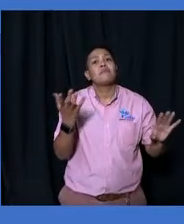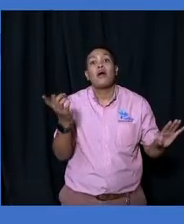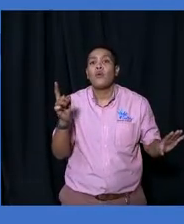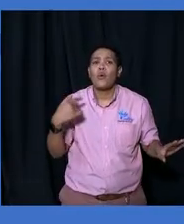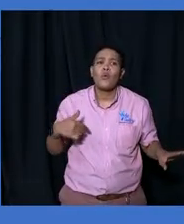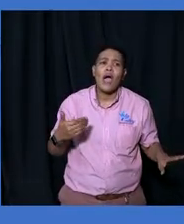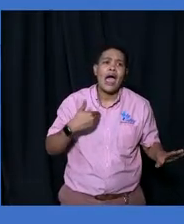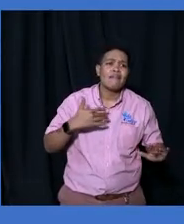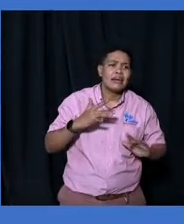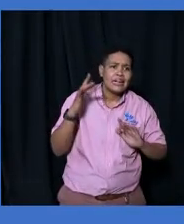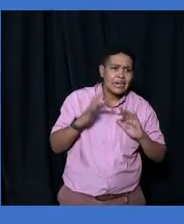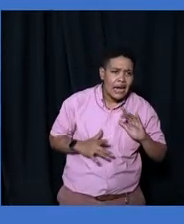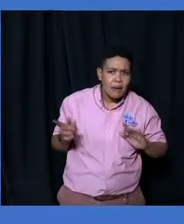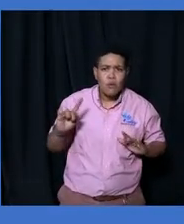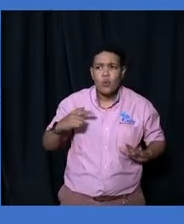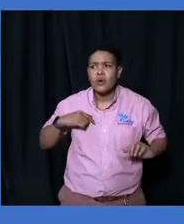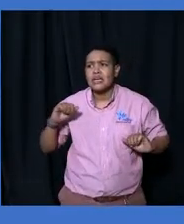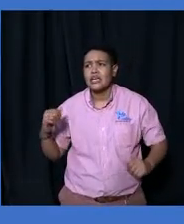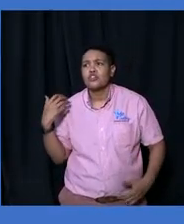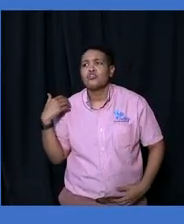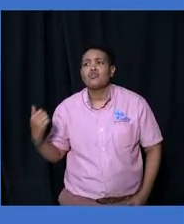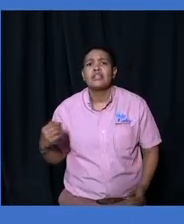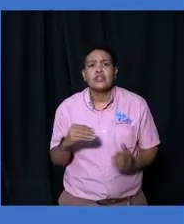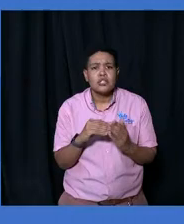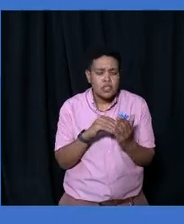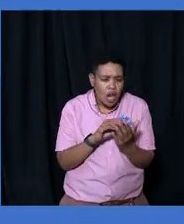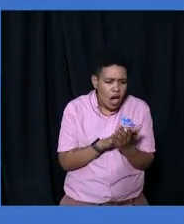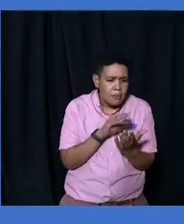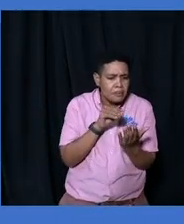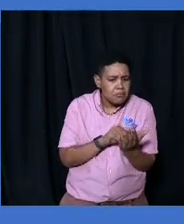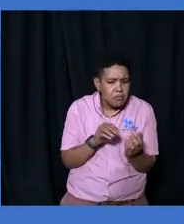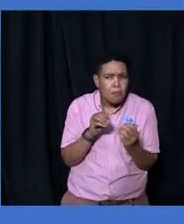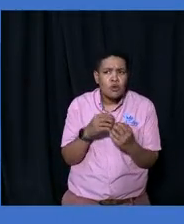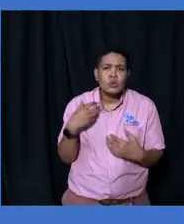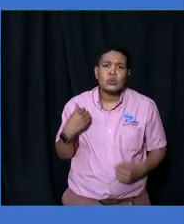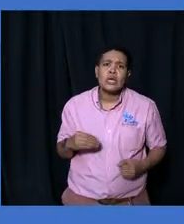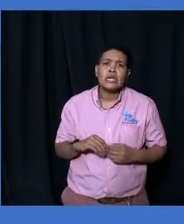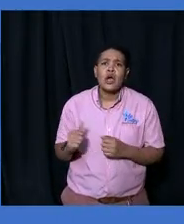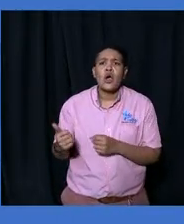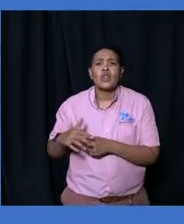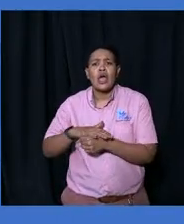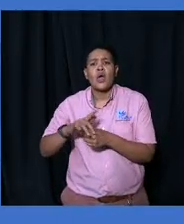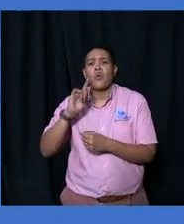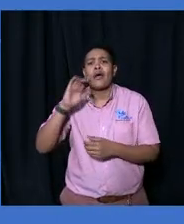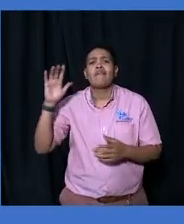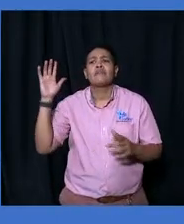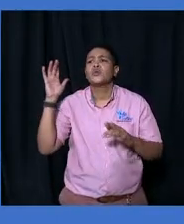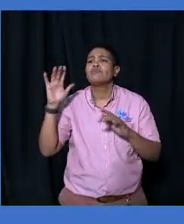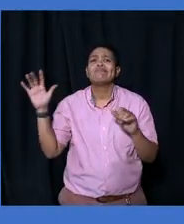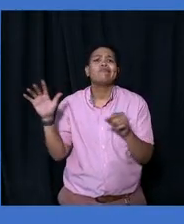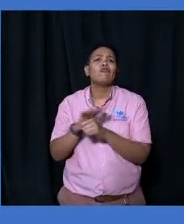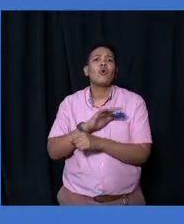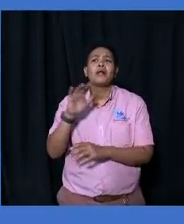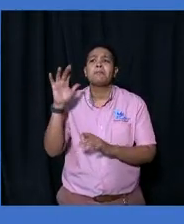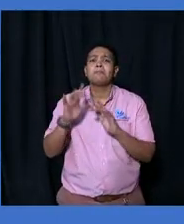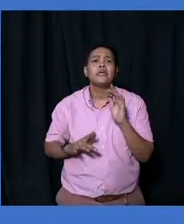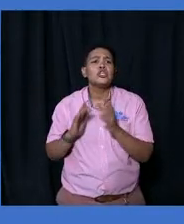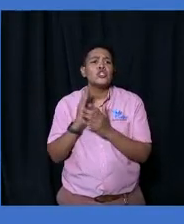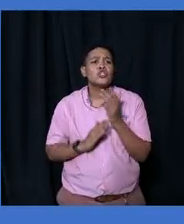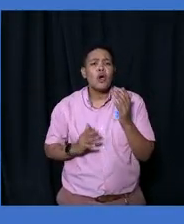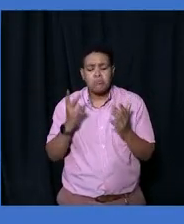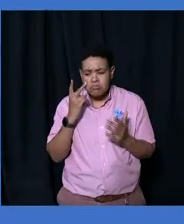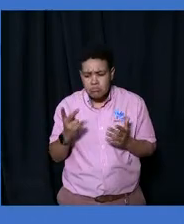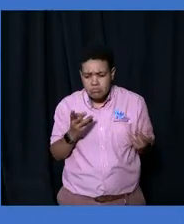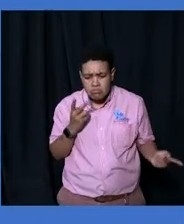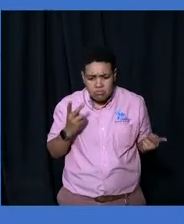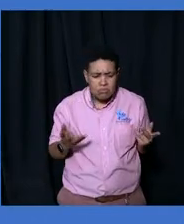we have gaps, where we can strengthen the document in other areas, where we have totally missed some elements which